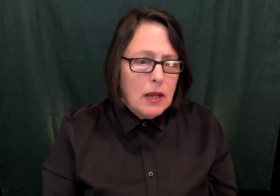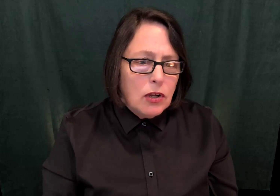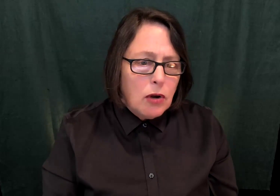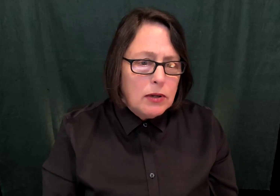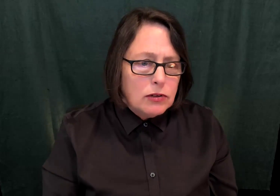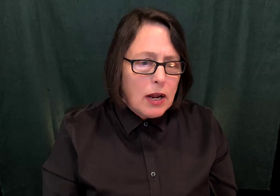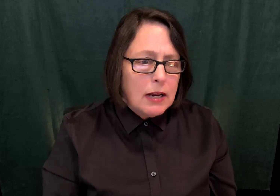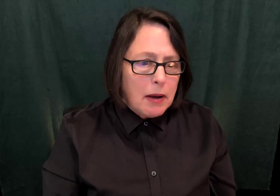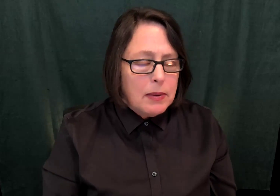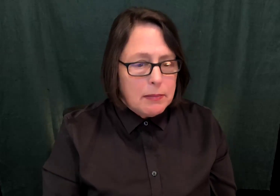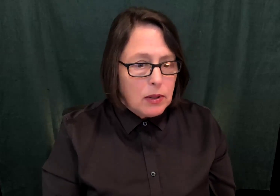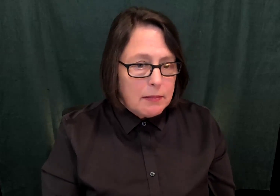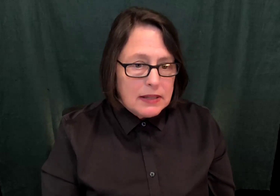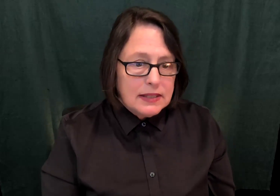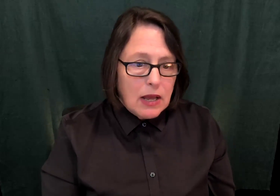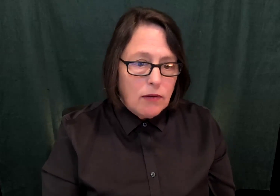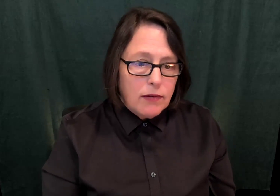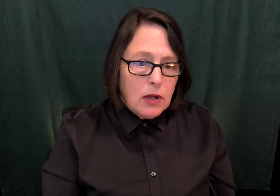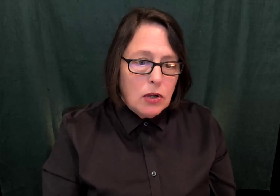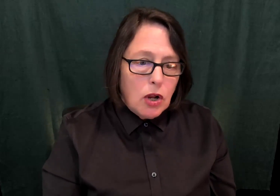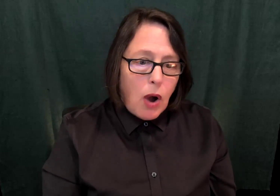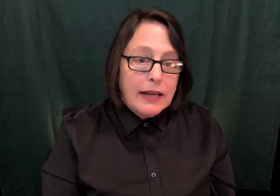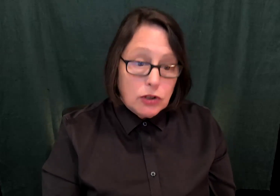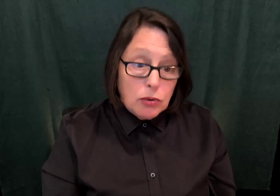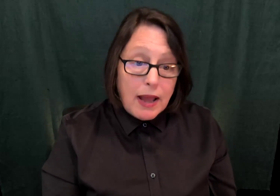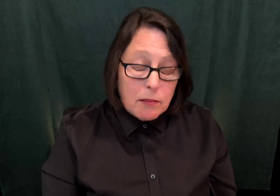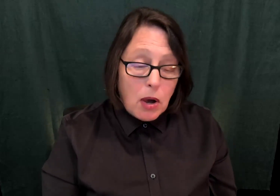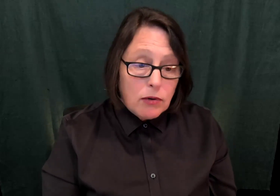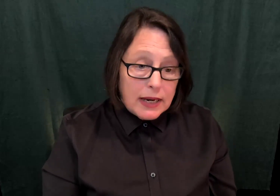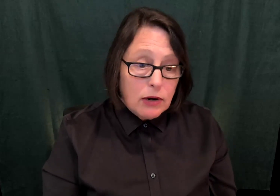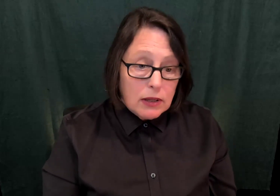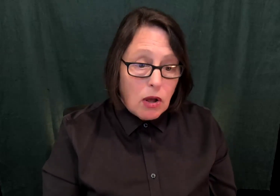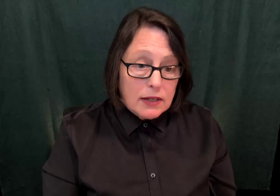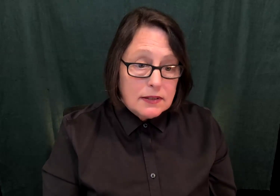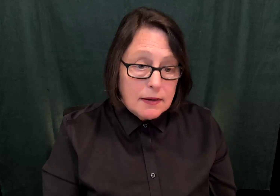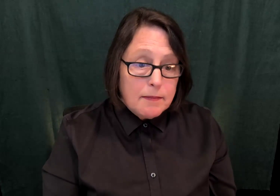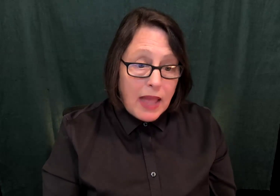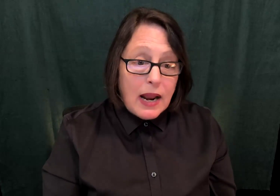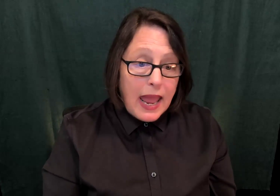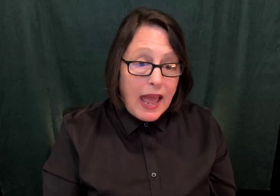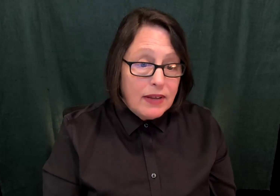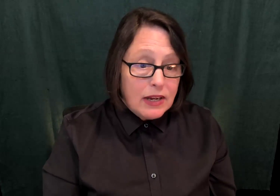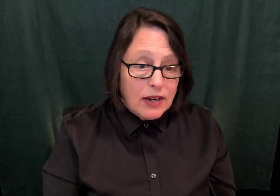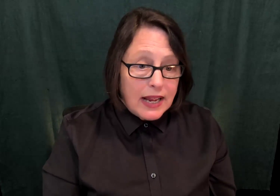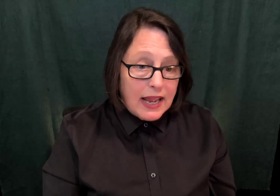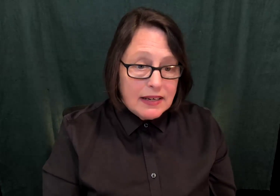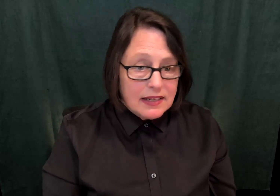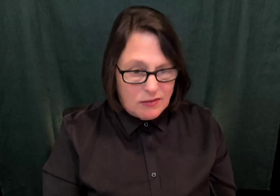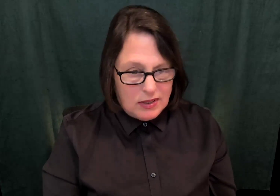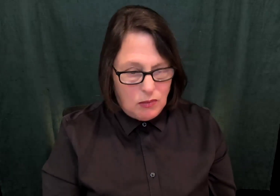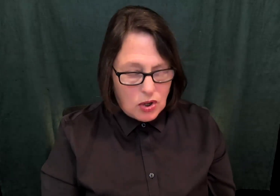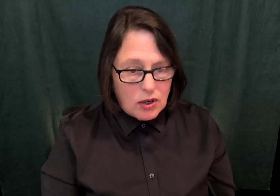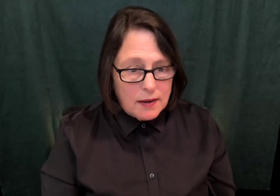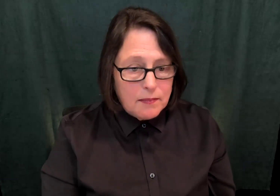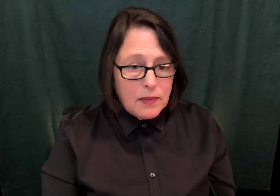so, when you're talking about people like myself, I do have a moderate hearing loss and I have a hearing aid. It